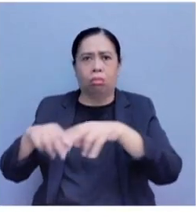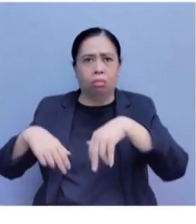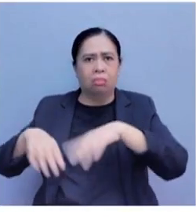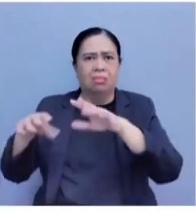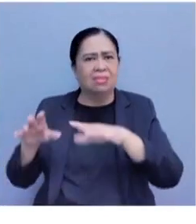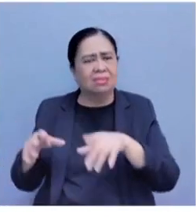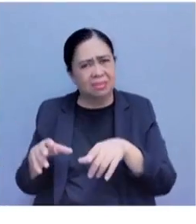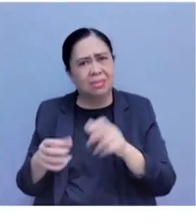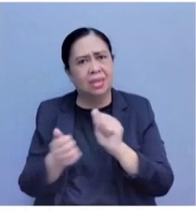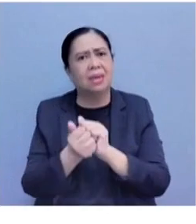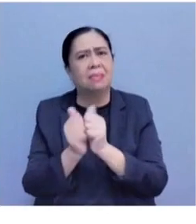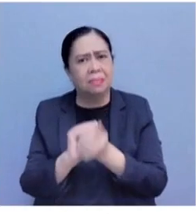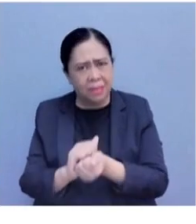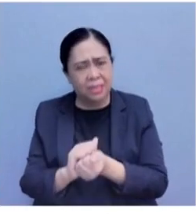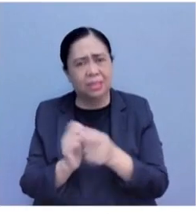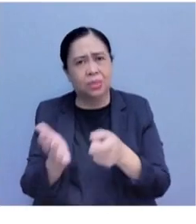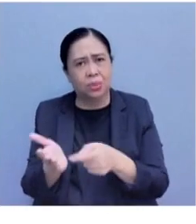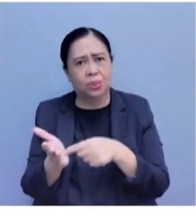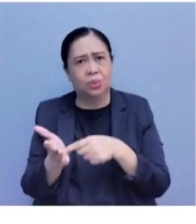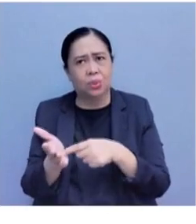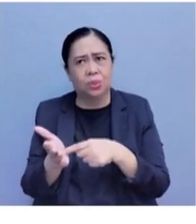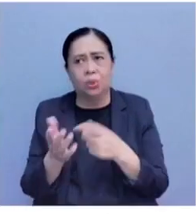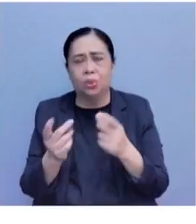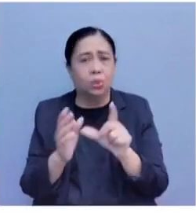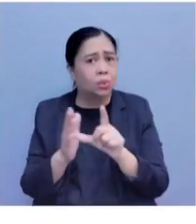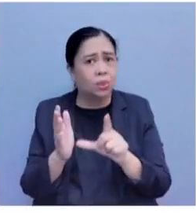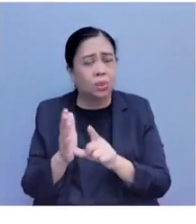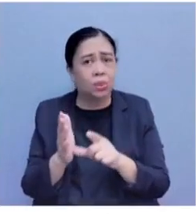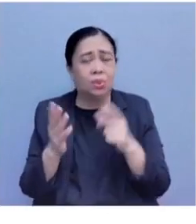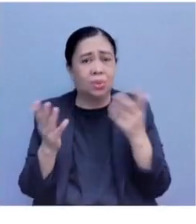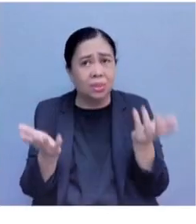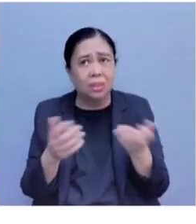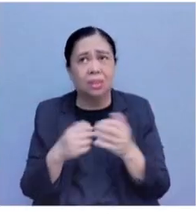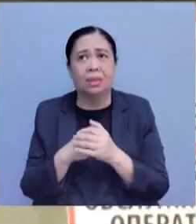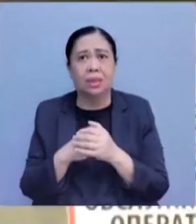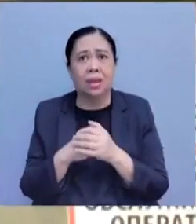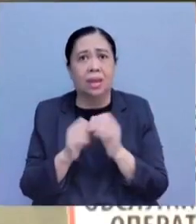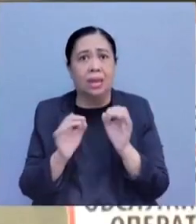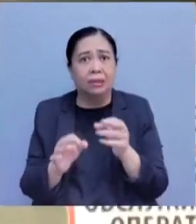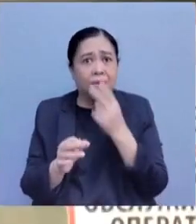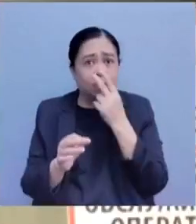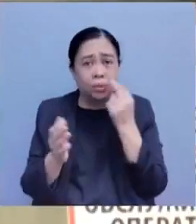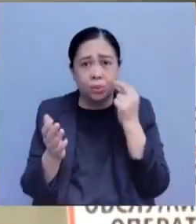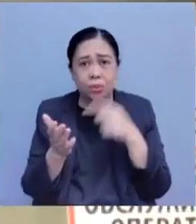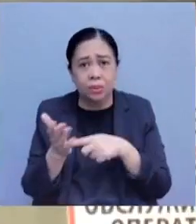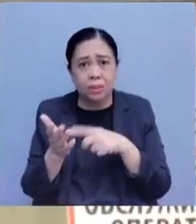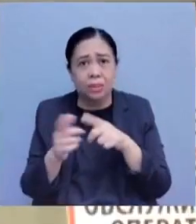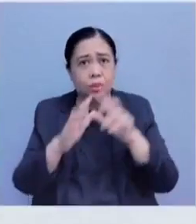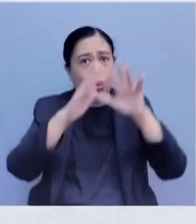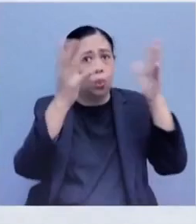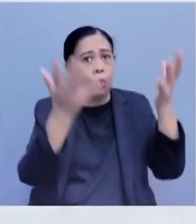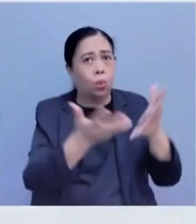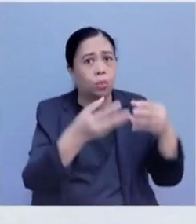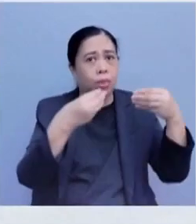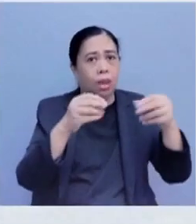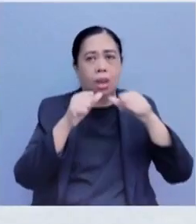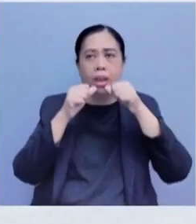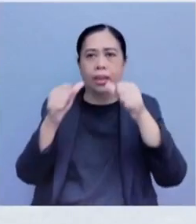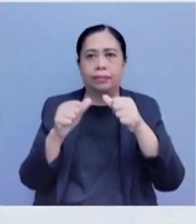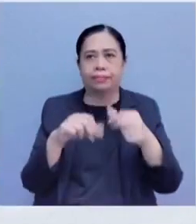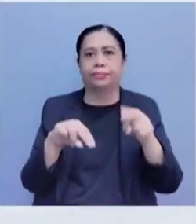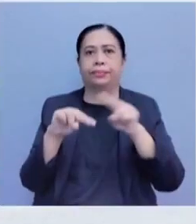amend this oil deregulation law or do something about it. Kasi nga, if you notice, the world market announces that there's an